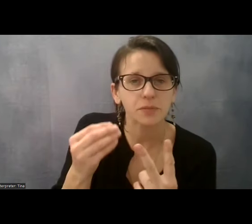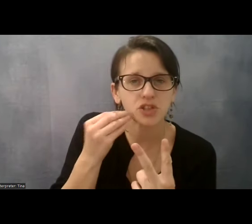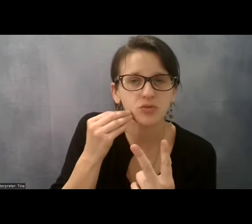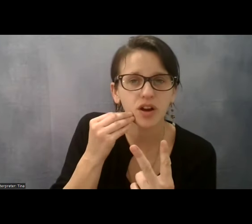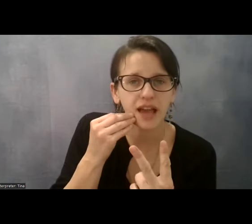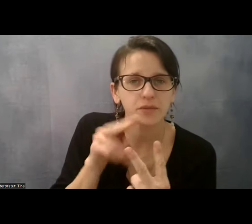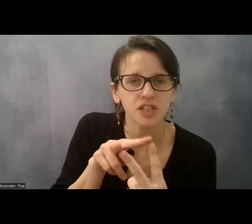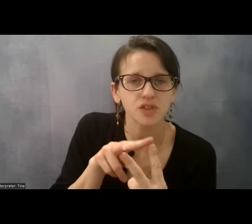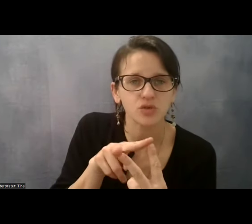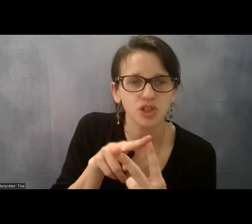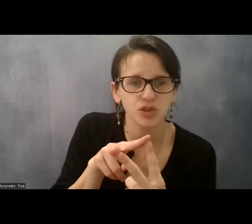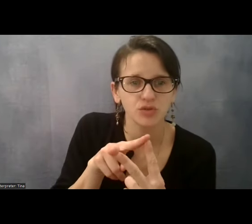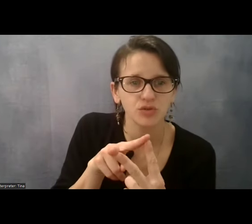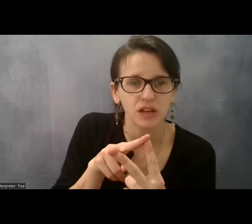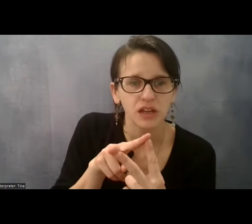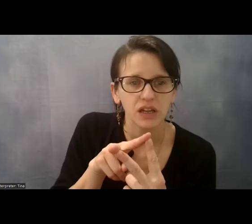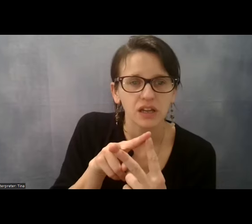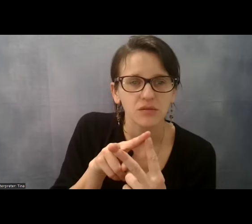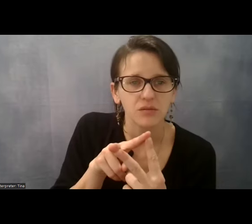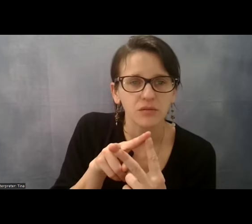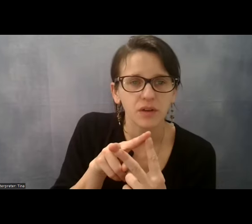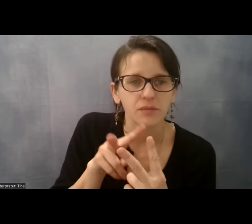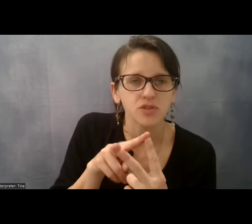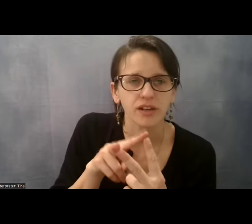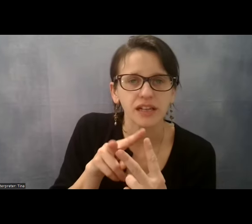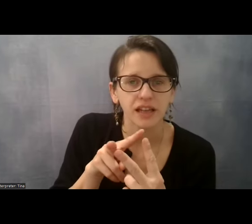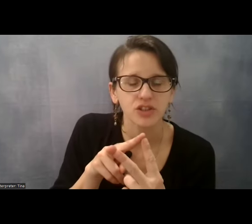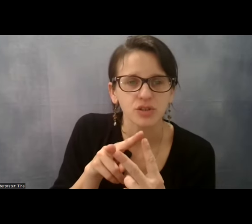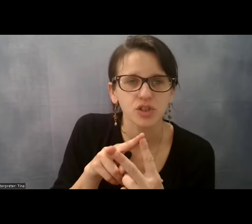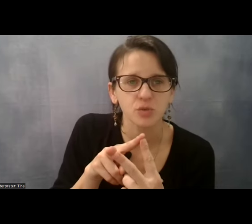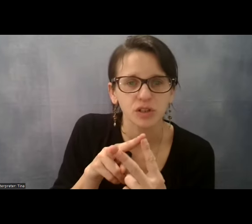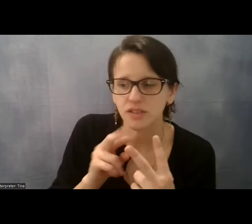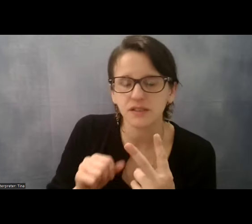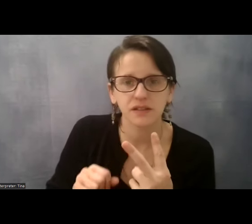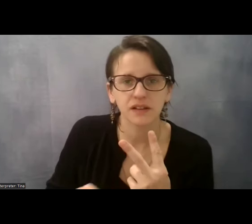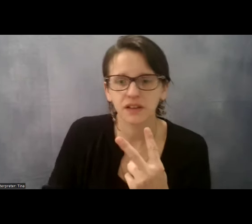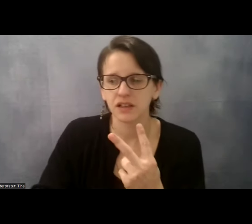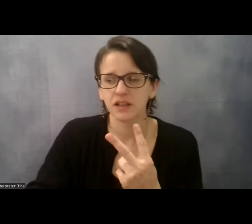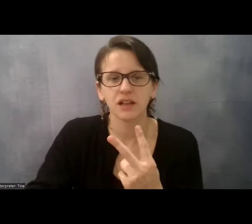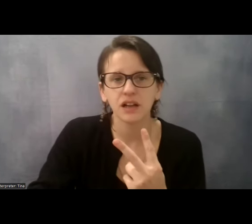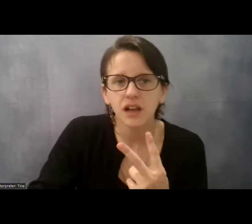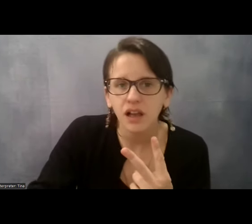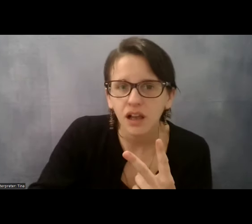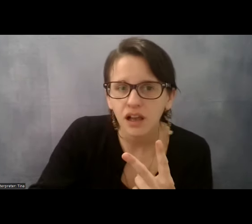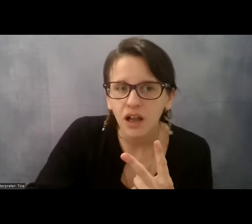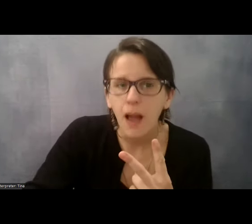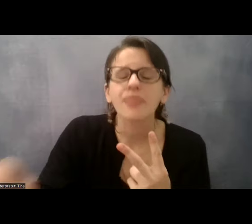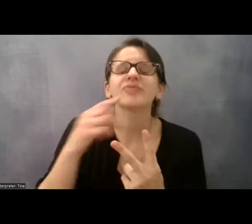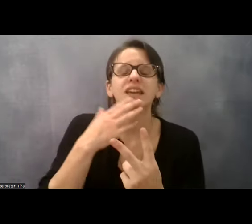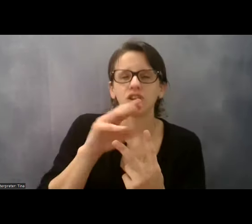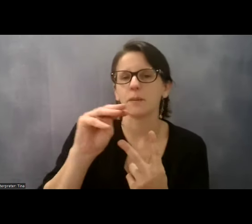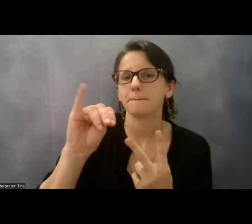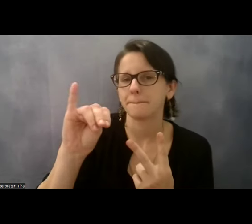the cabbage, the raw cabbage gives you two. I'm sorry, I didn't Oh, catch those two. sorry. So it gives you myrosinase